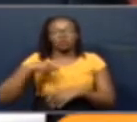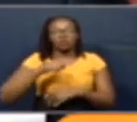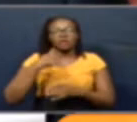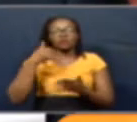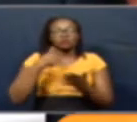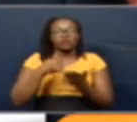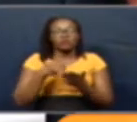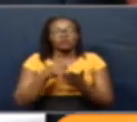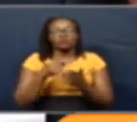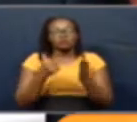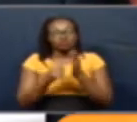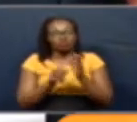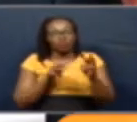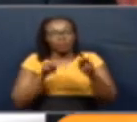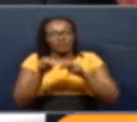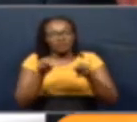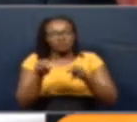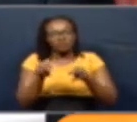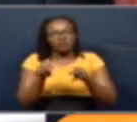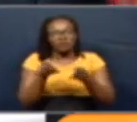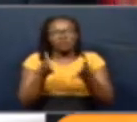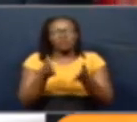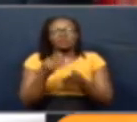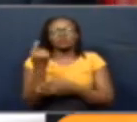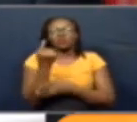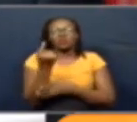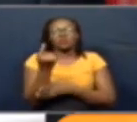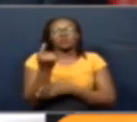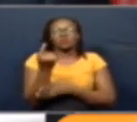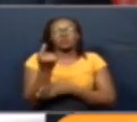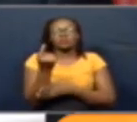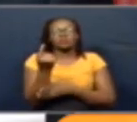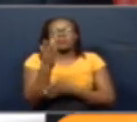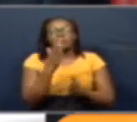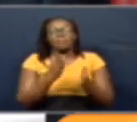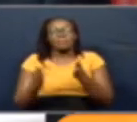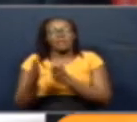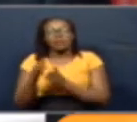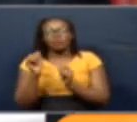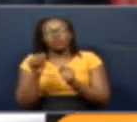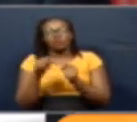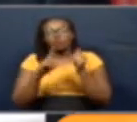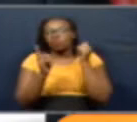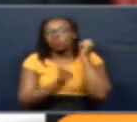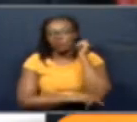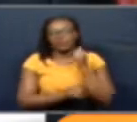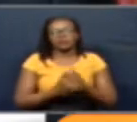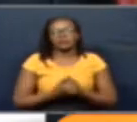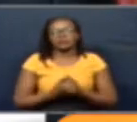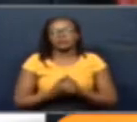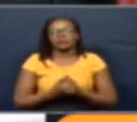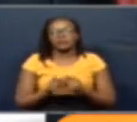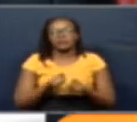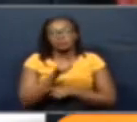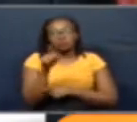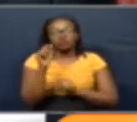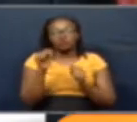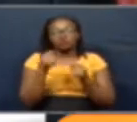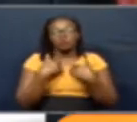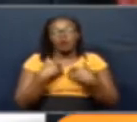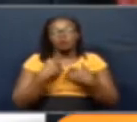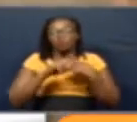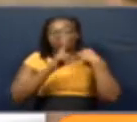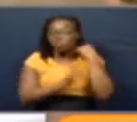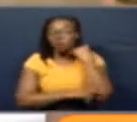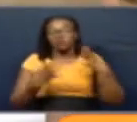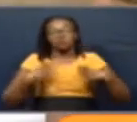disaster management. This is just a flood. It could have been worse, and you would have much worse human